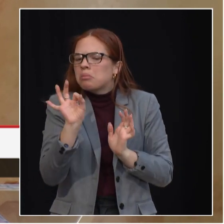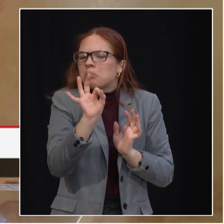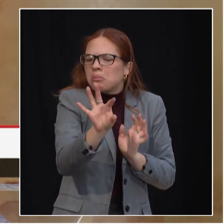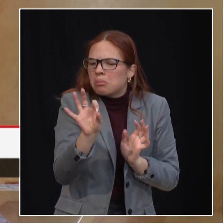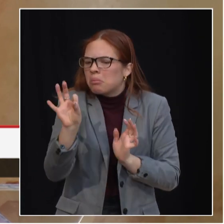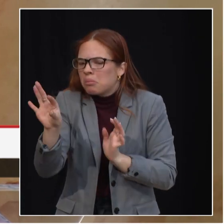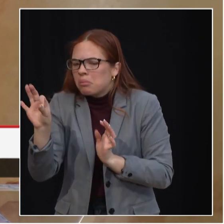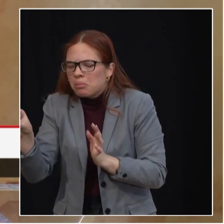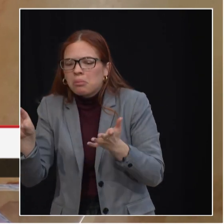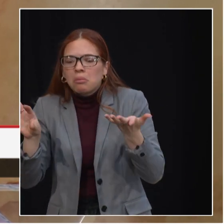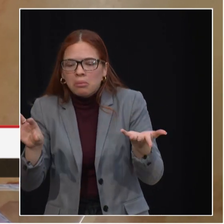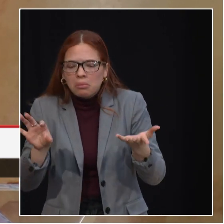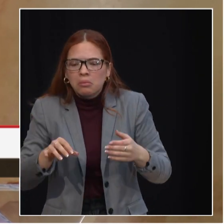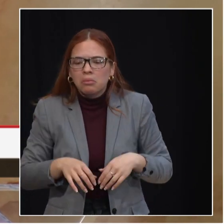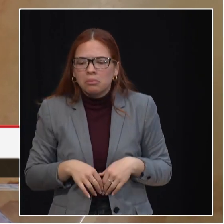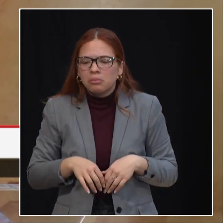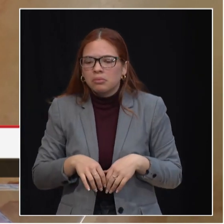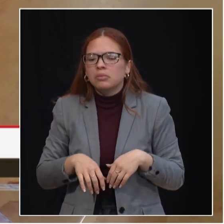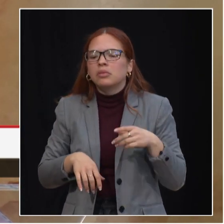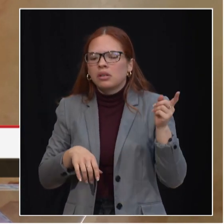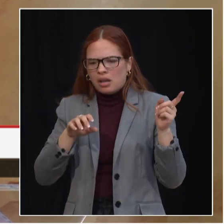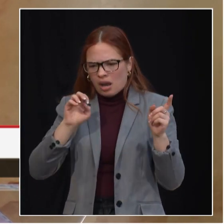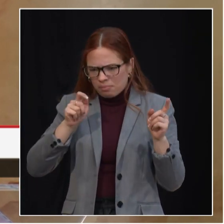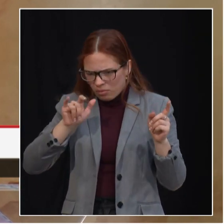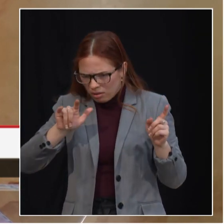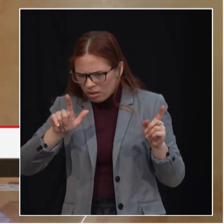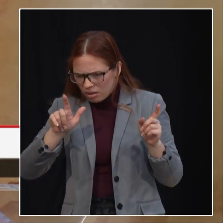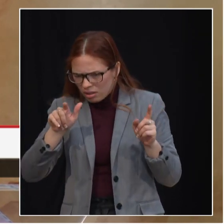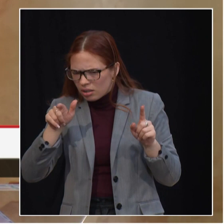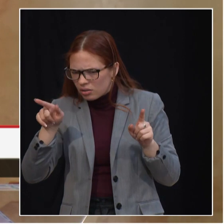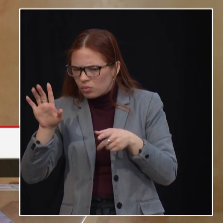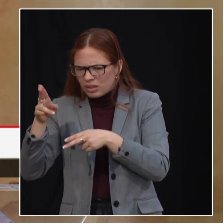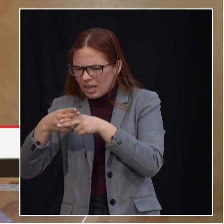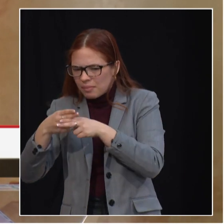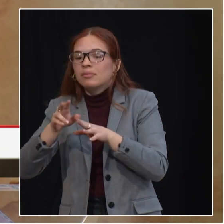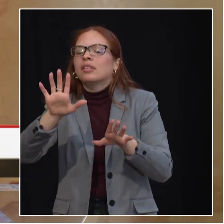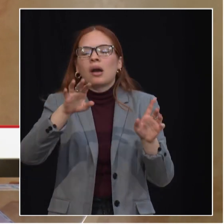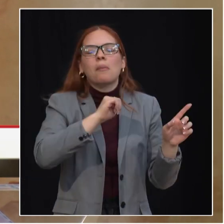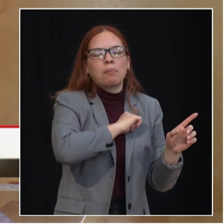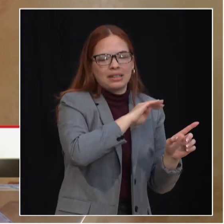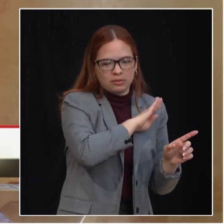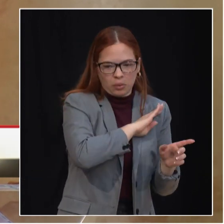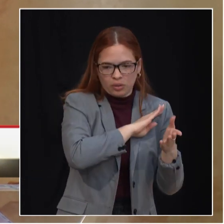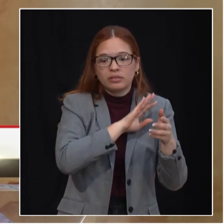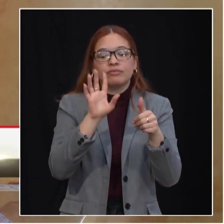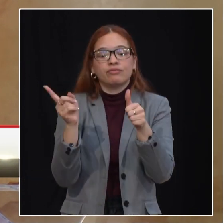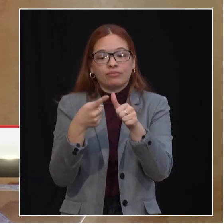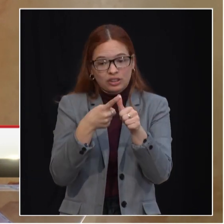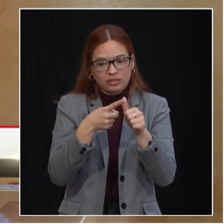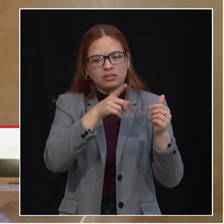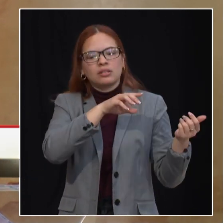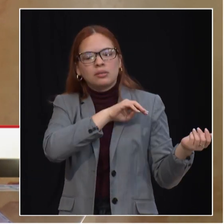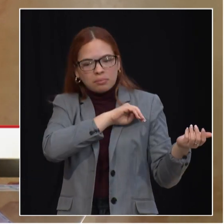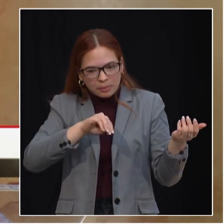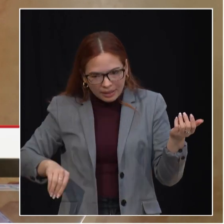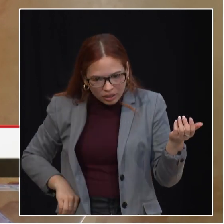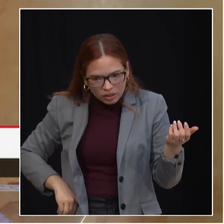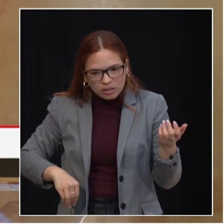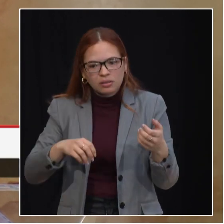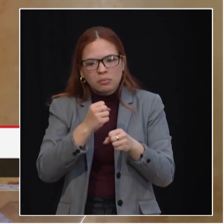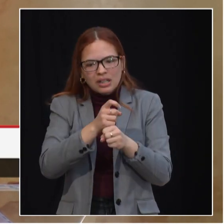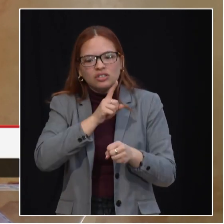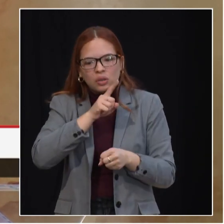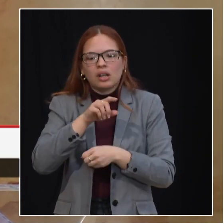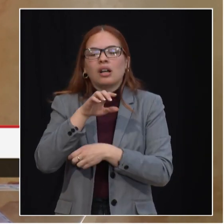Mayor Bowser's name. I'm going to say Mayor Bowser did that. Mayor Bowser is the first mayor to make sure that the CBE